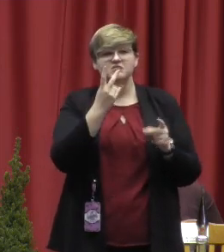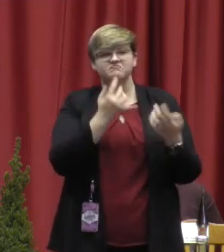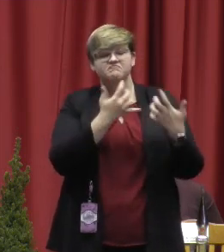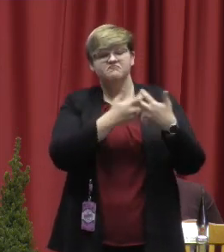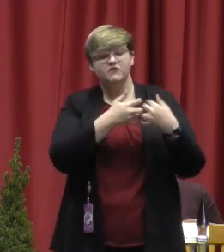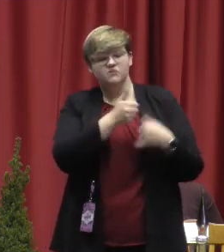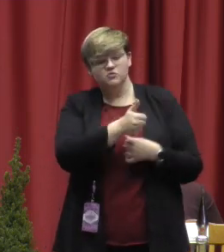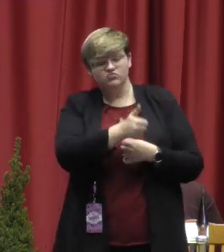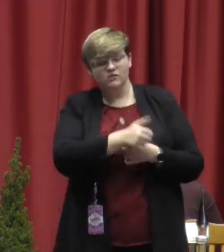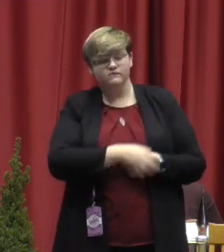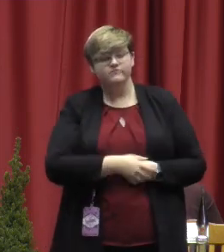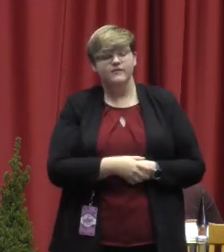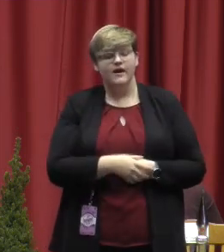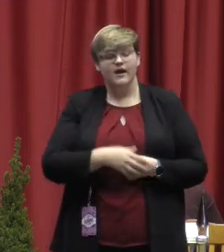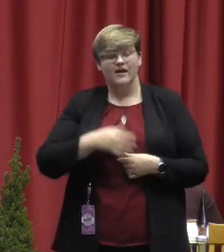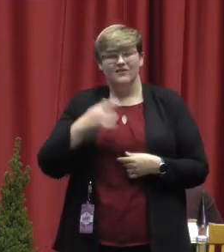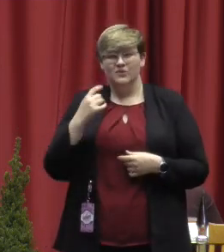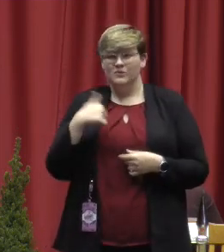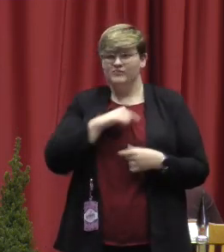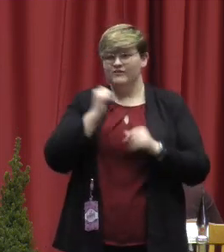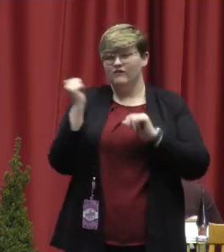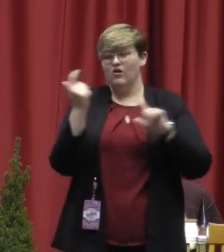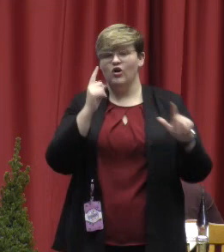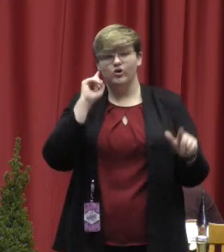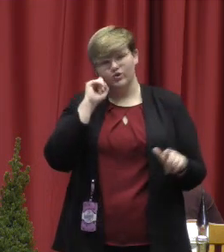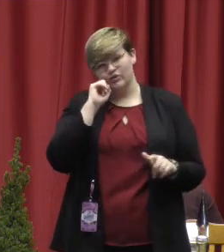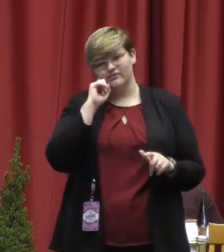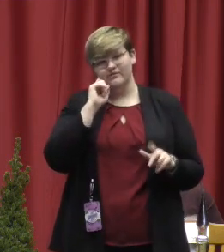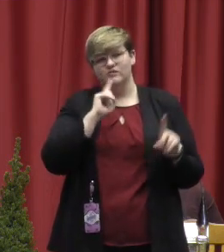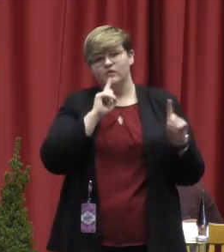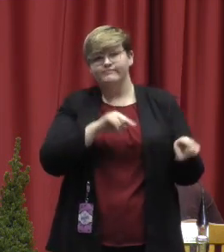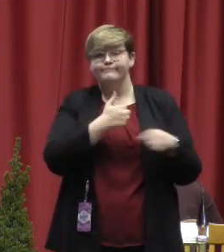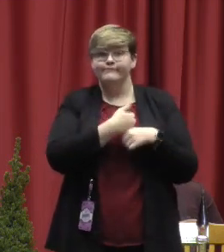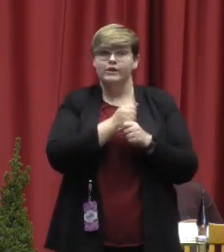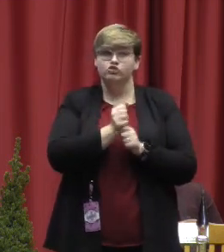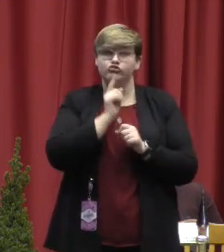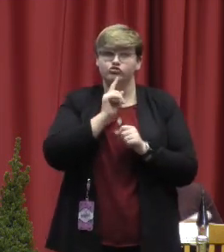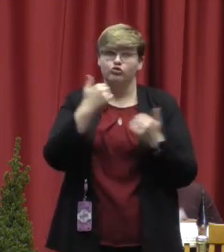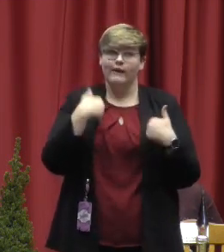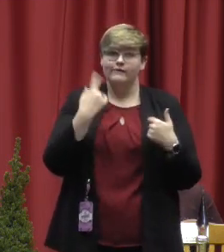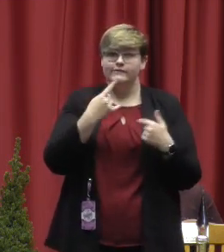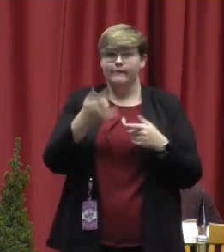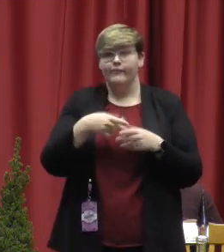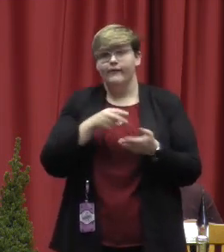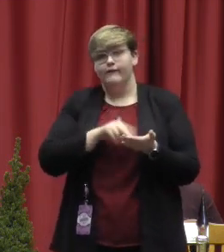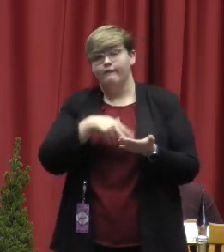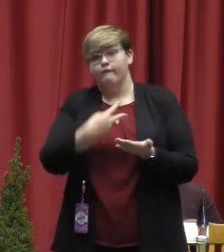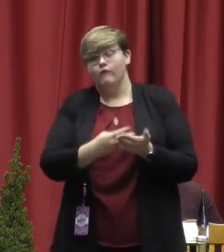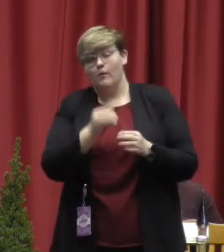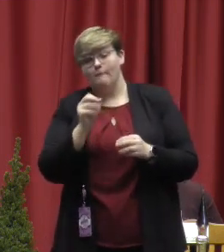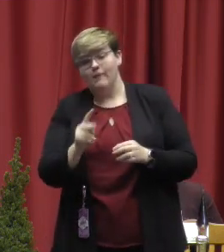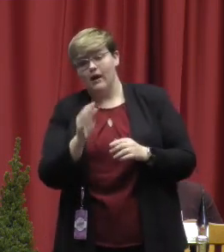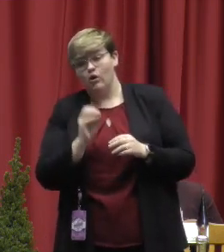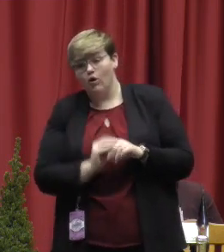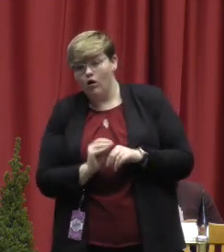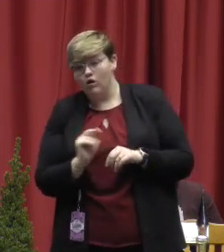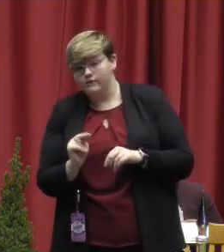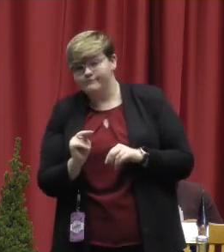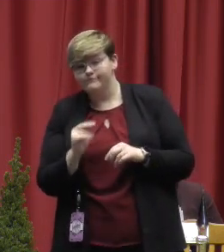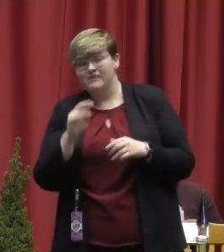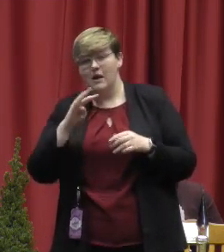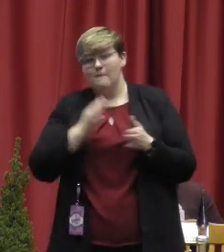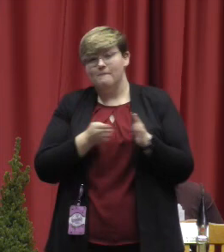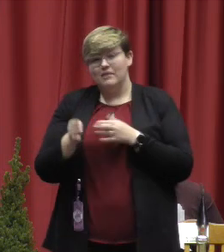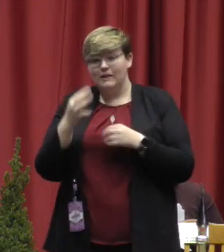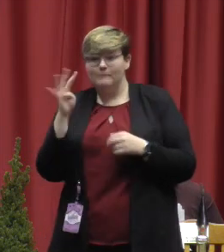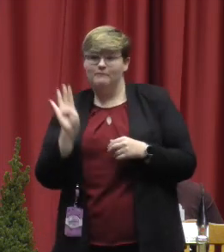yourself. And we've all heard the response, make sure you have something to fall back on. Make sure you have a plan B.